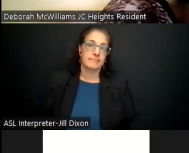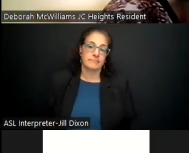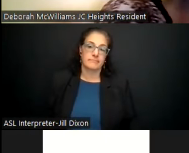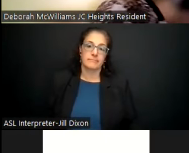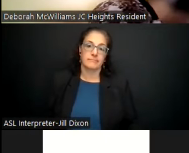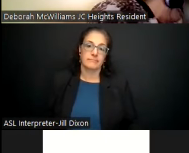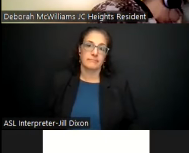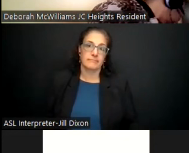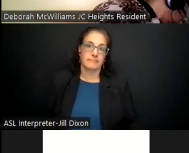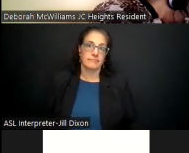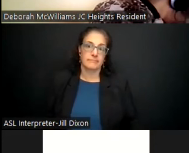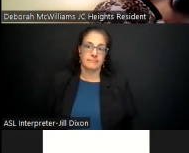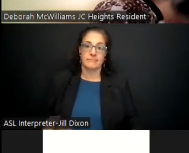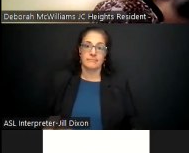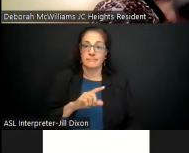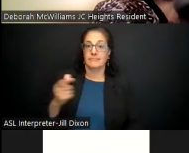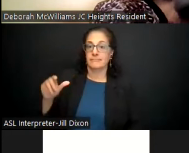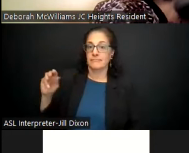And back to Mary.